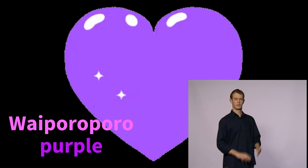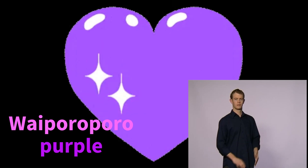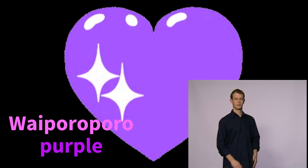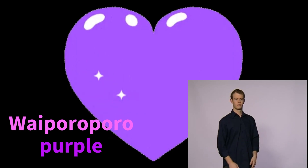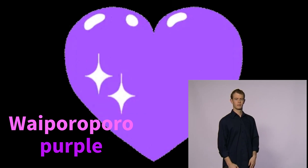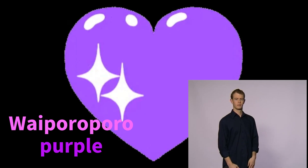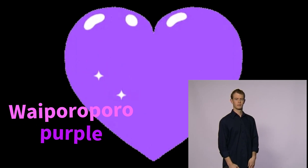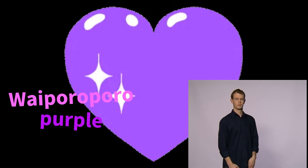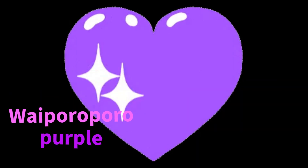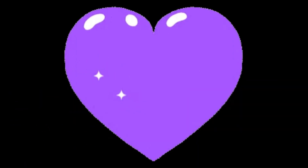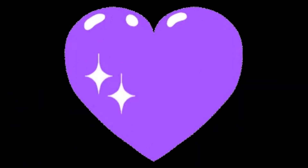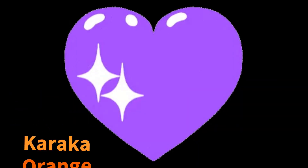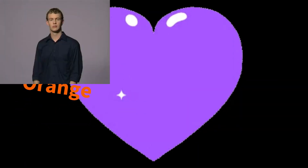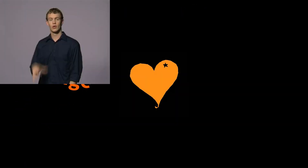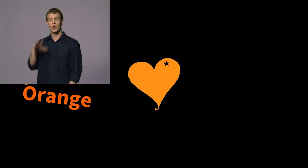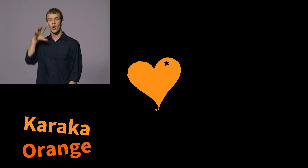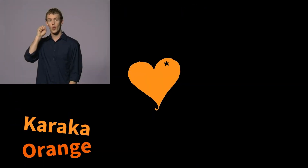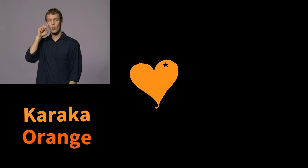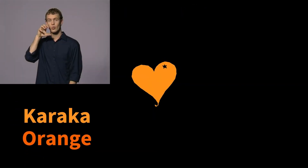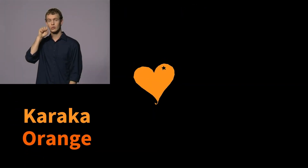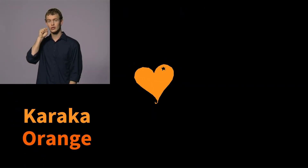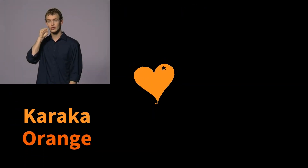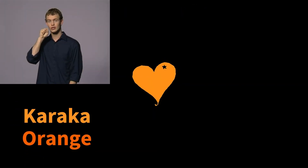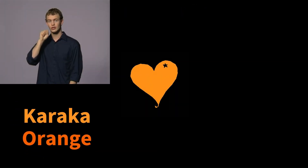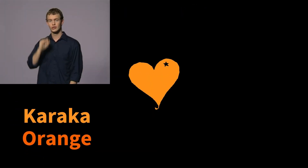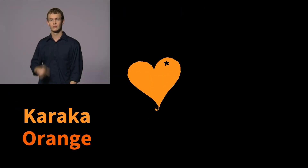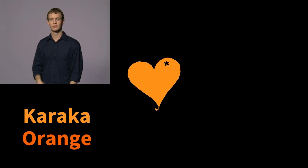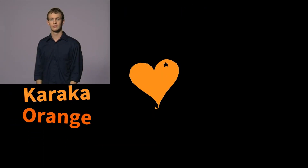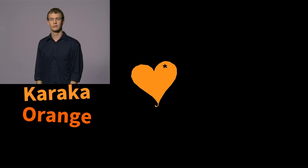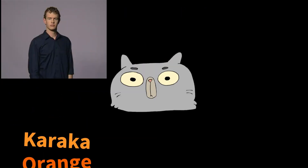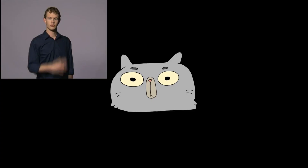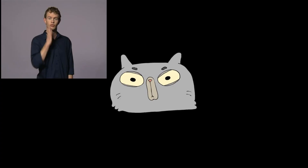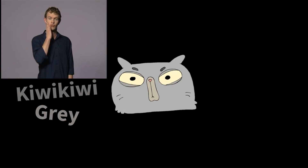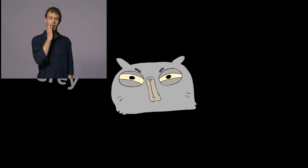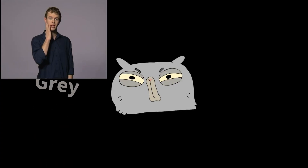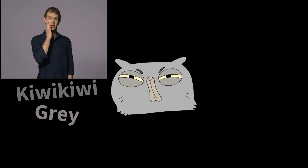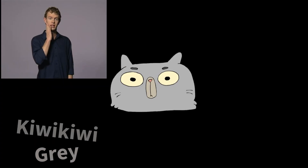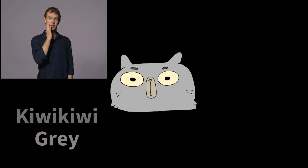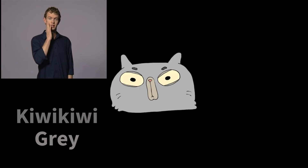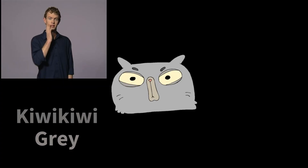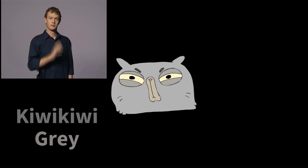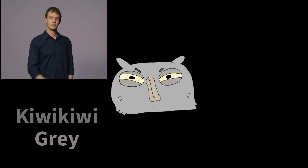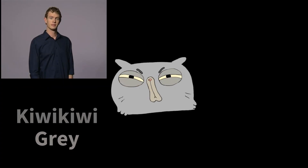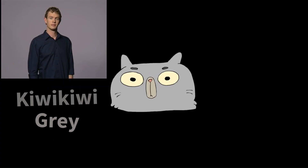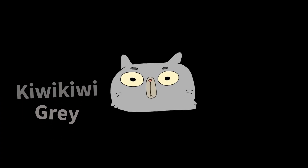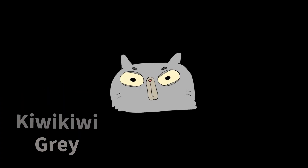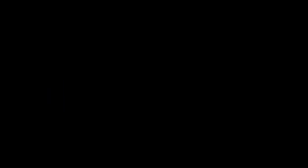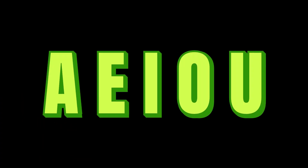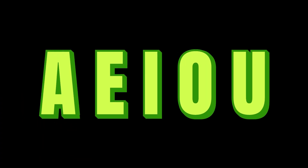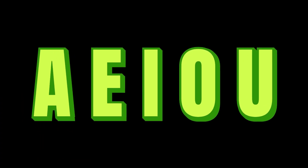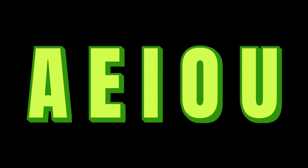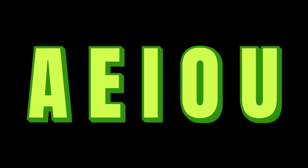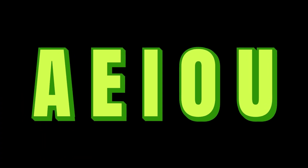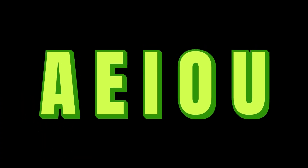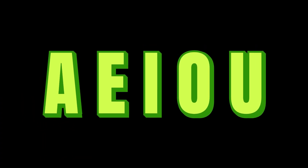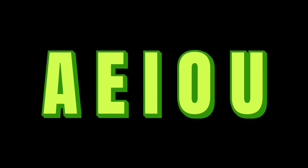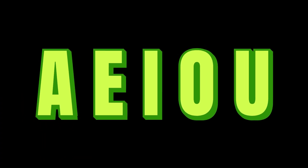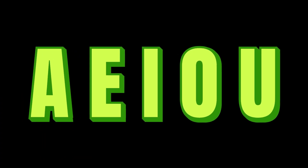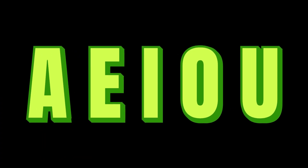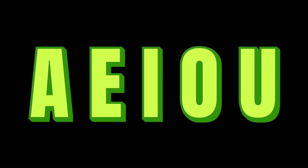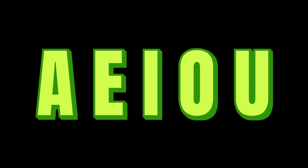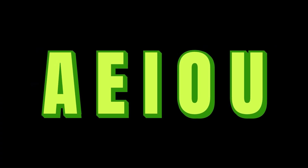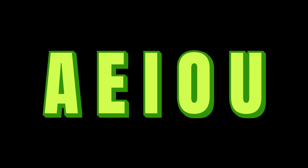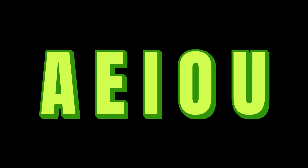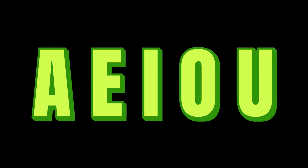Waiporo purple. Karaka orange, kiwi gray. A, E,